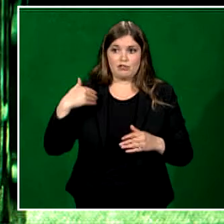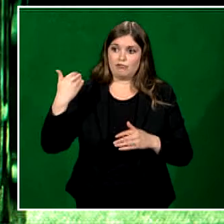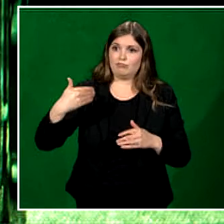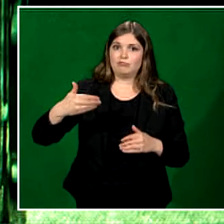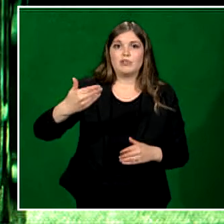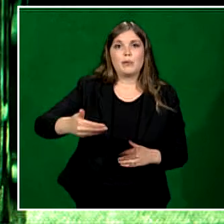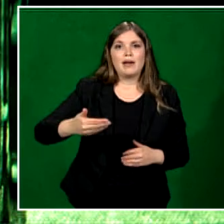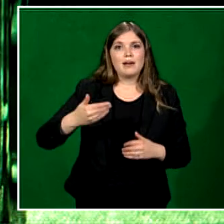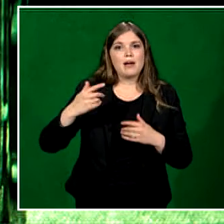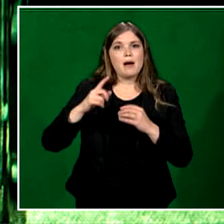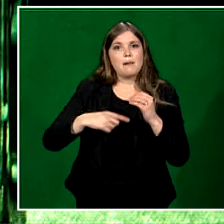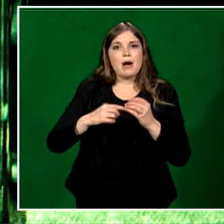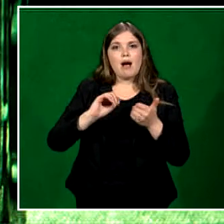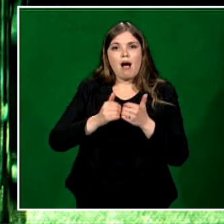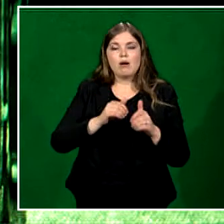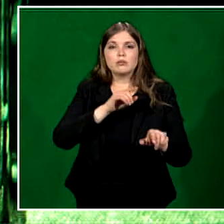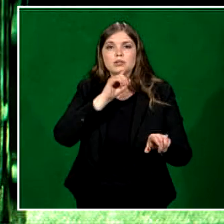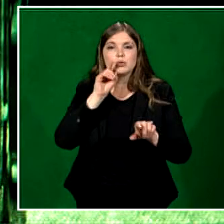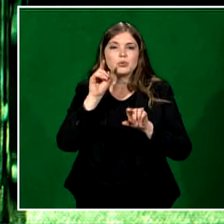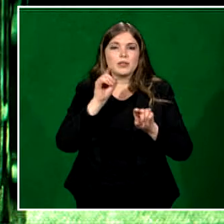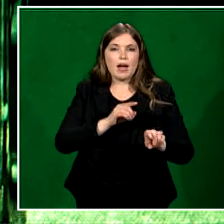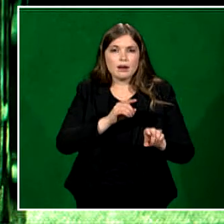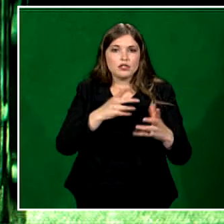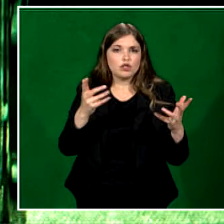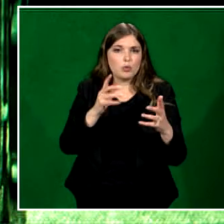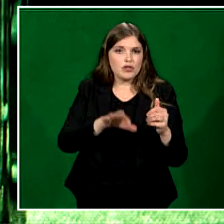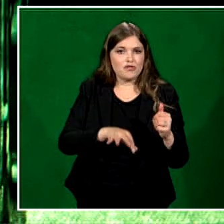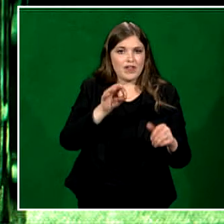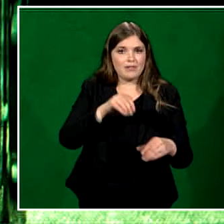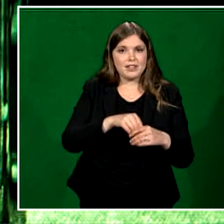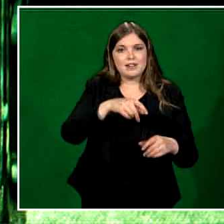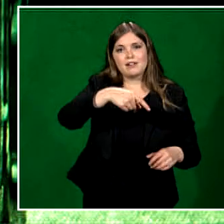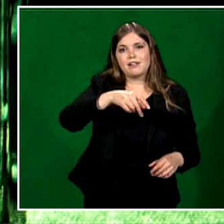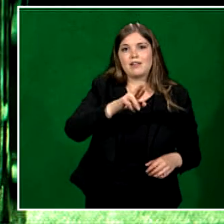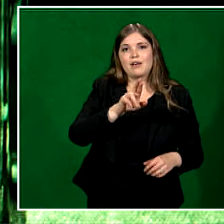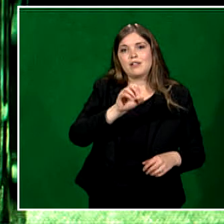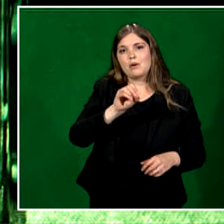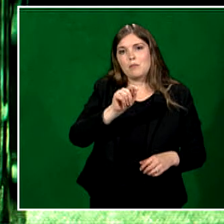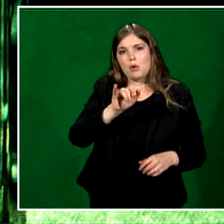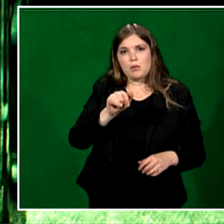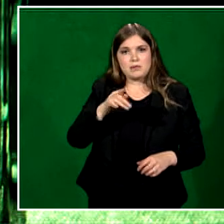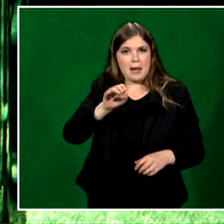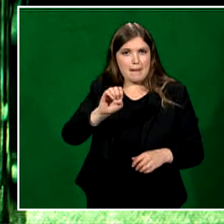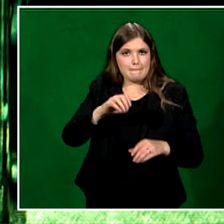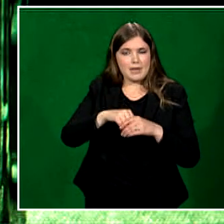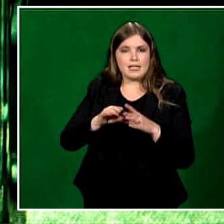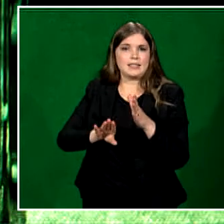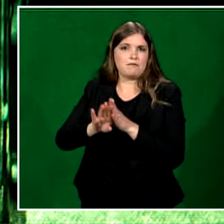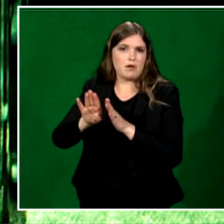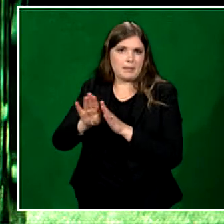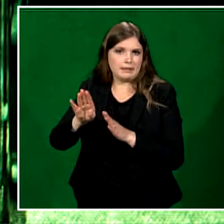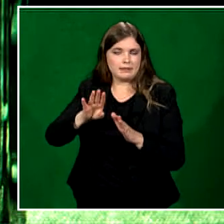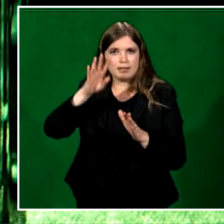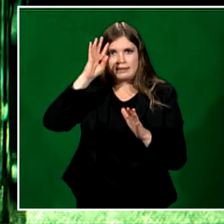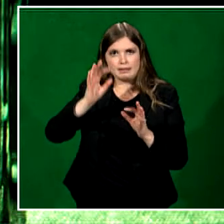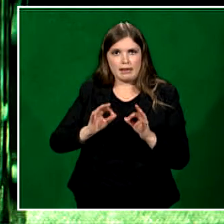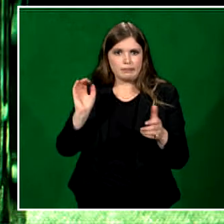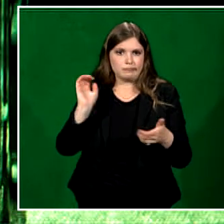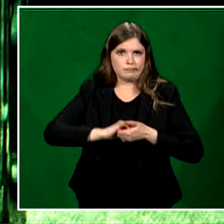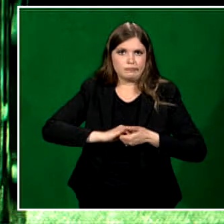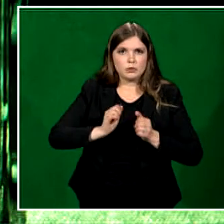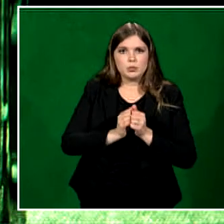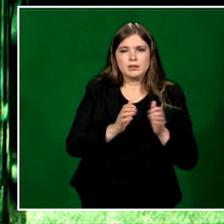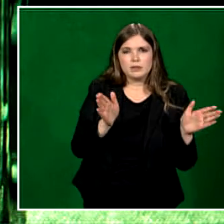about reacting to what you found in prototyping and in development, like deciding to partner with